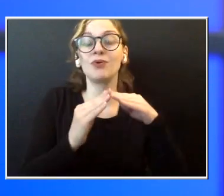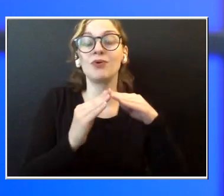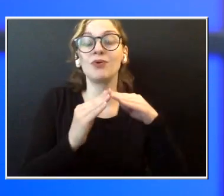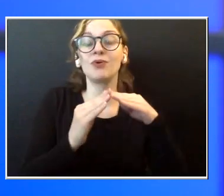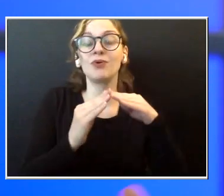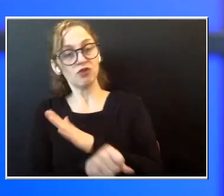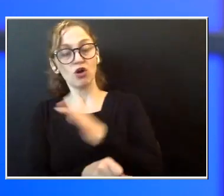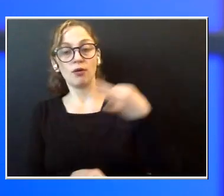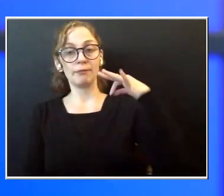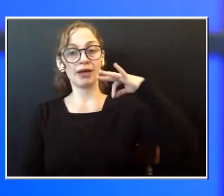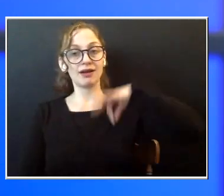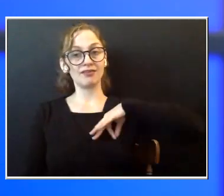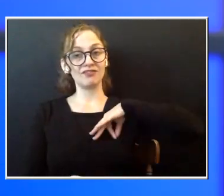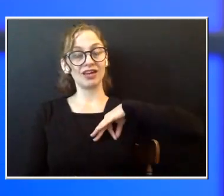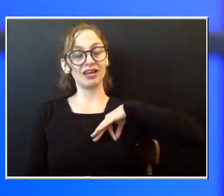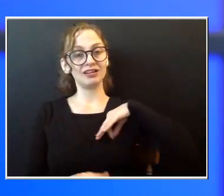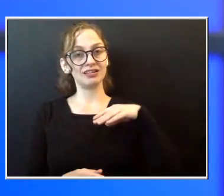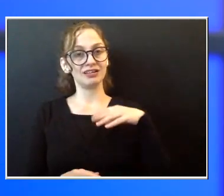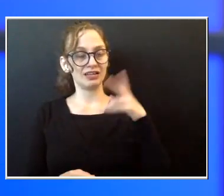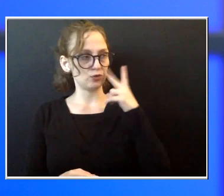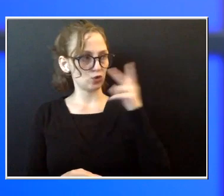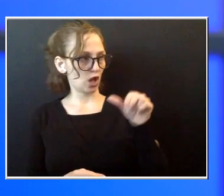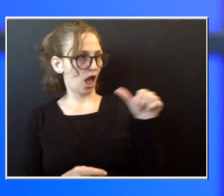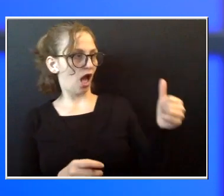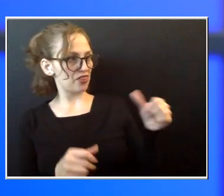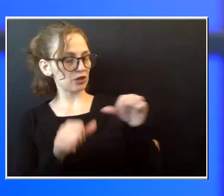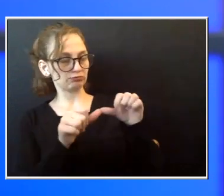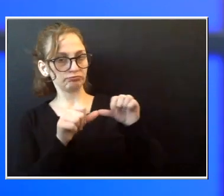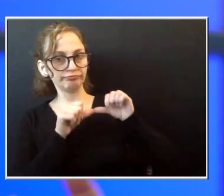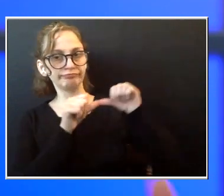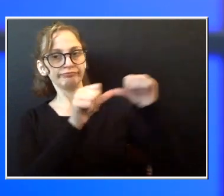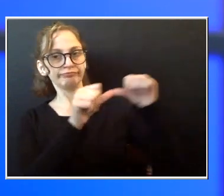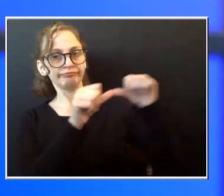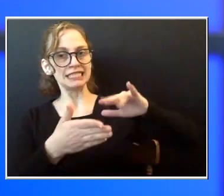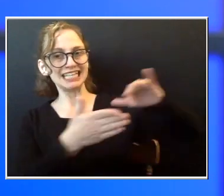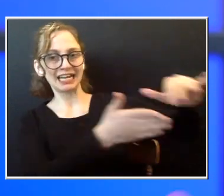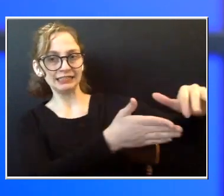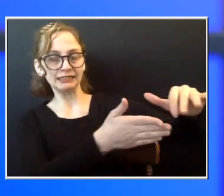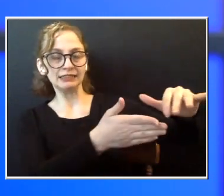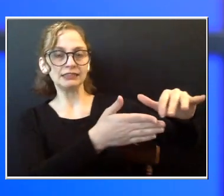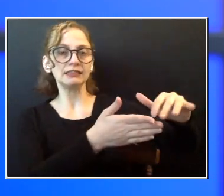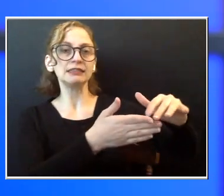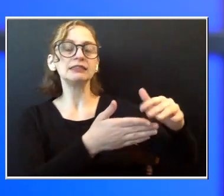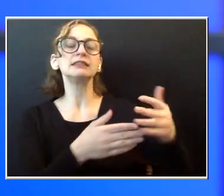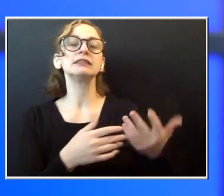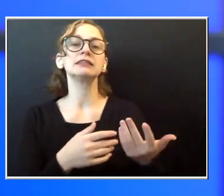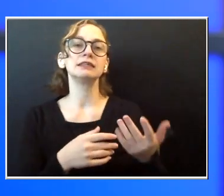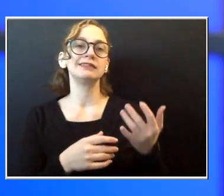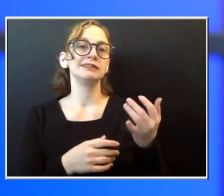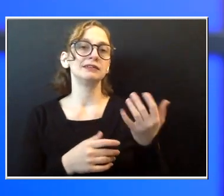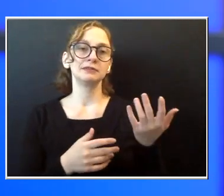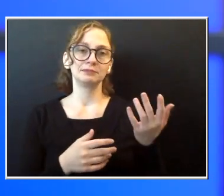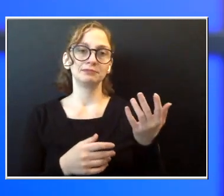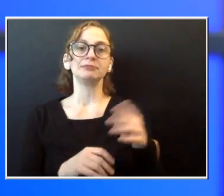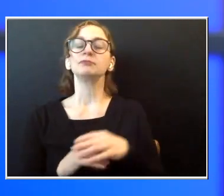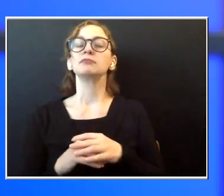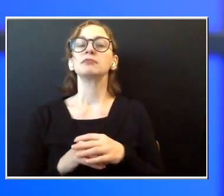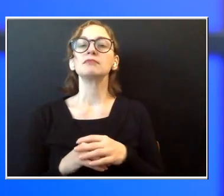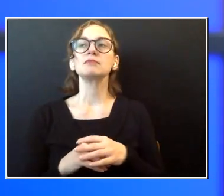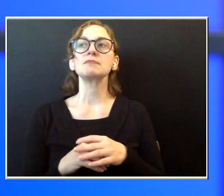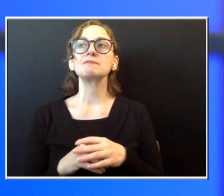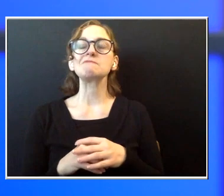other longitudinal studies, meaning where you follow patients over long periods of time, like Framingham, there are